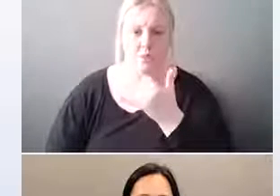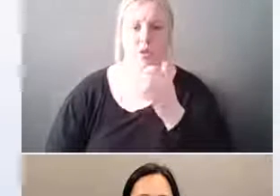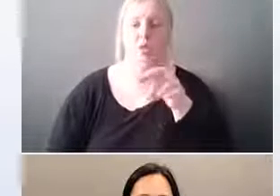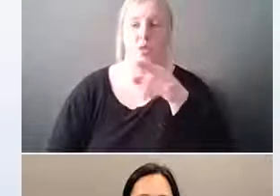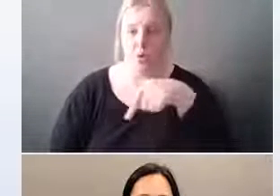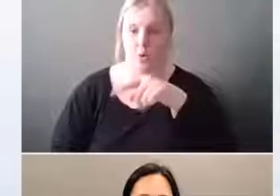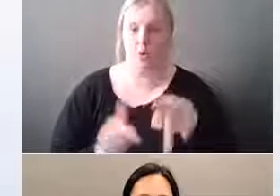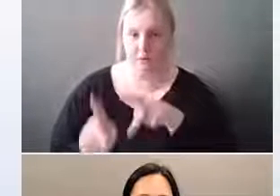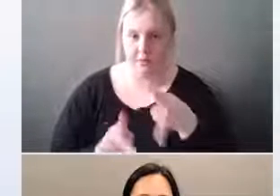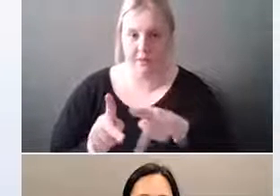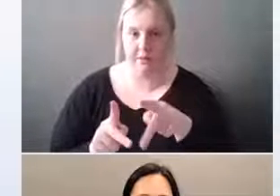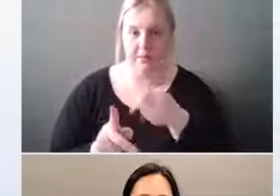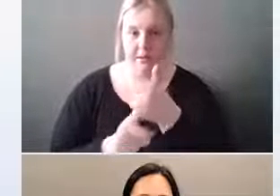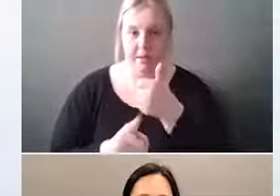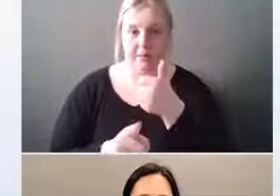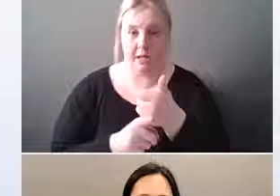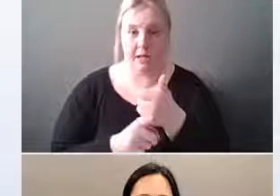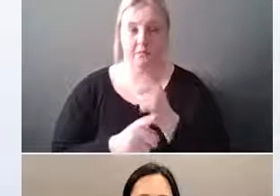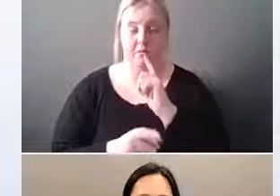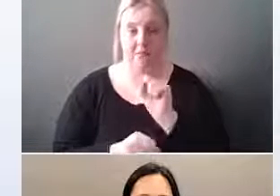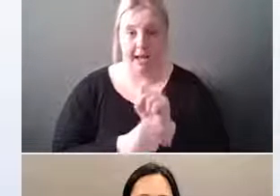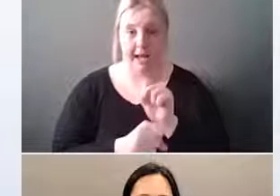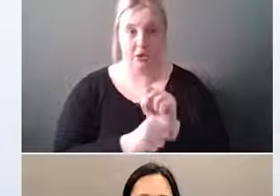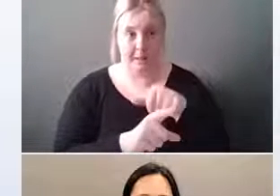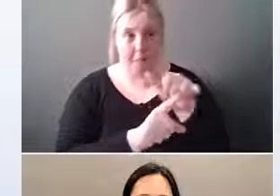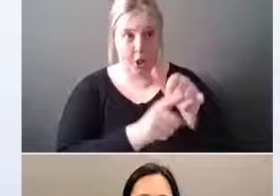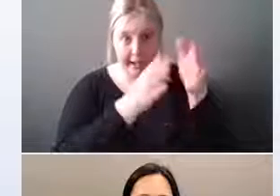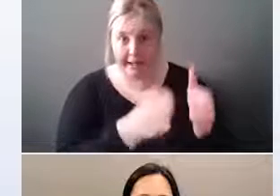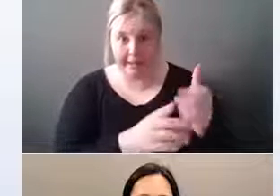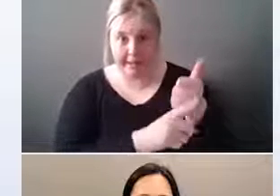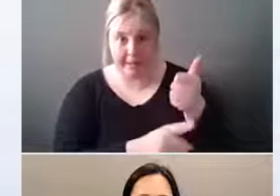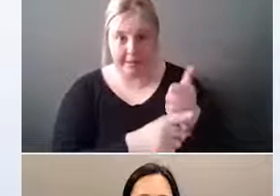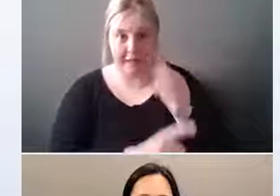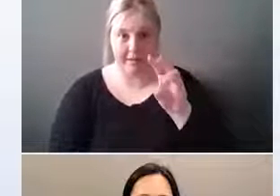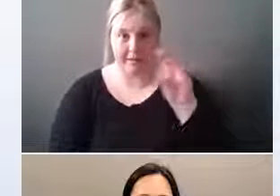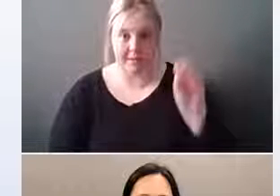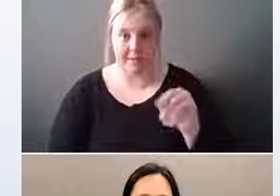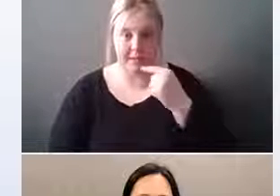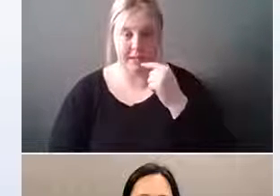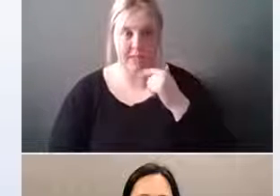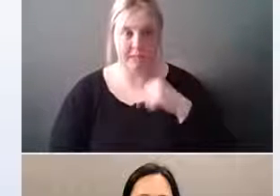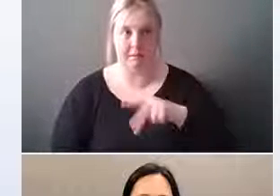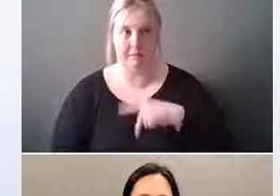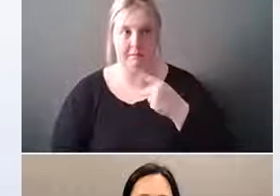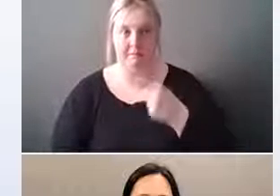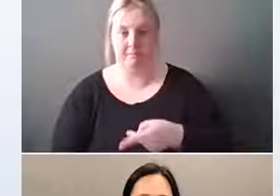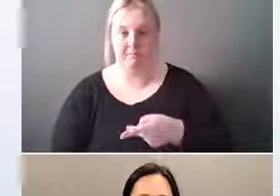people who had actually engaged in it, 78% said they were upset or extremely upset.